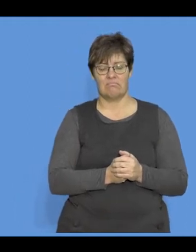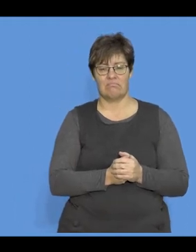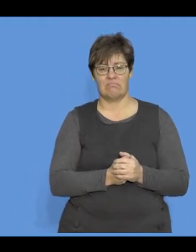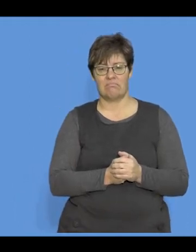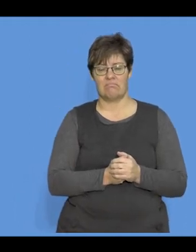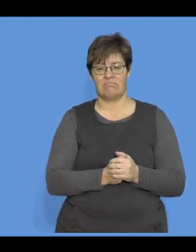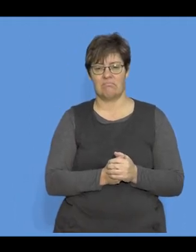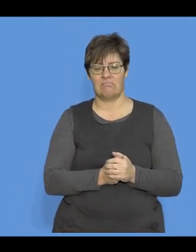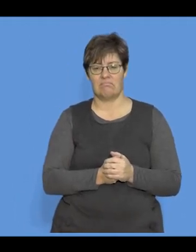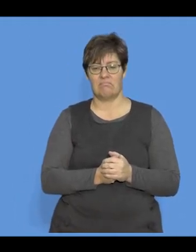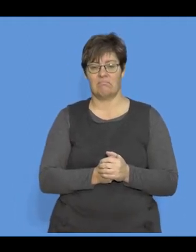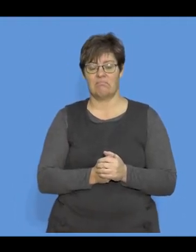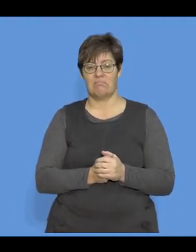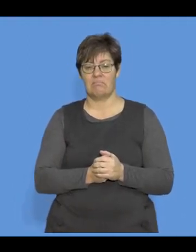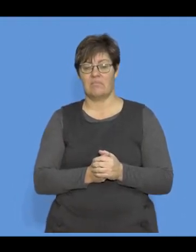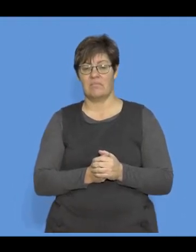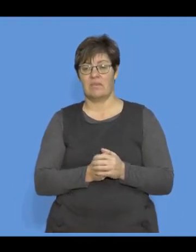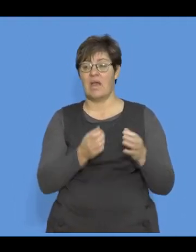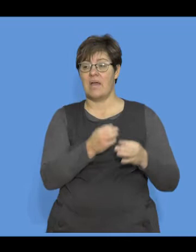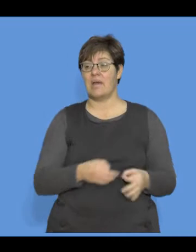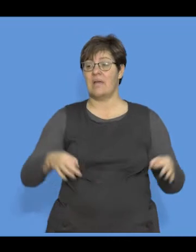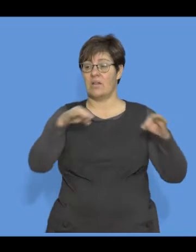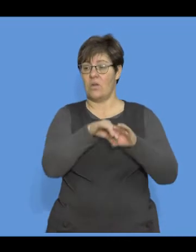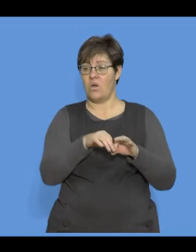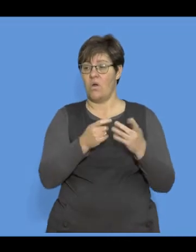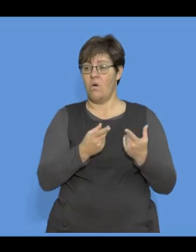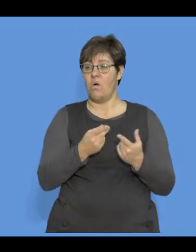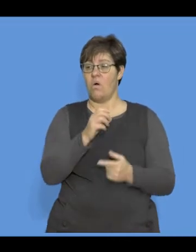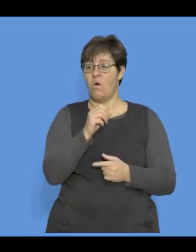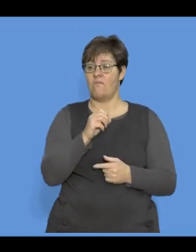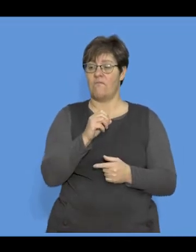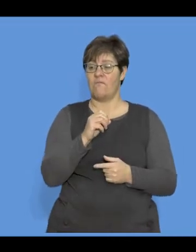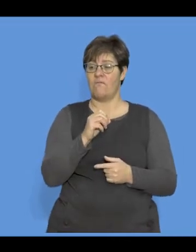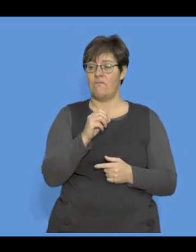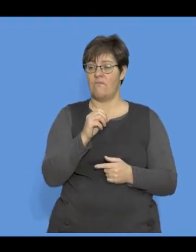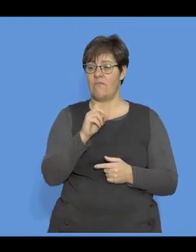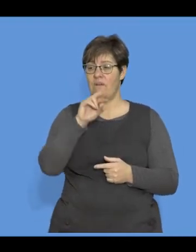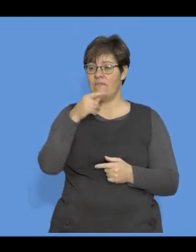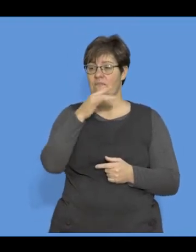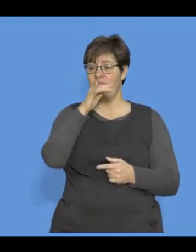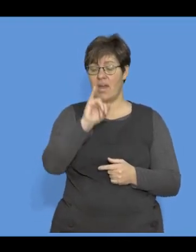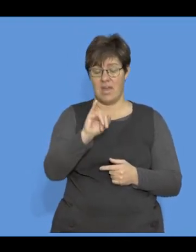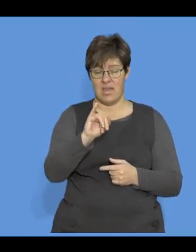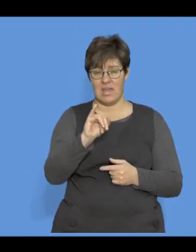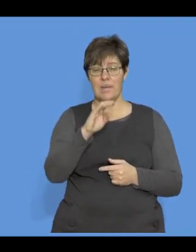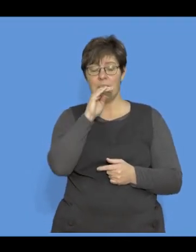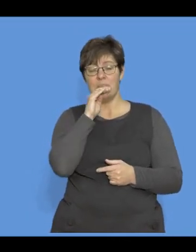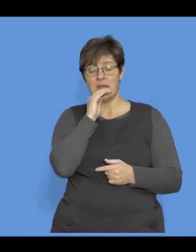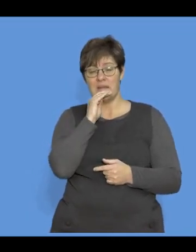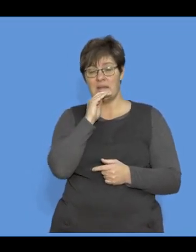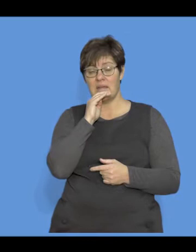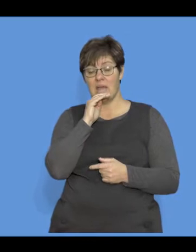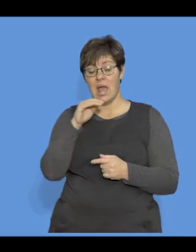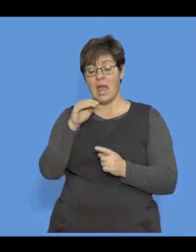the value of phi for electromagnetism, we recognize that the magnetic field strength